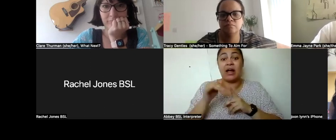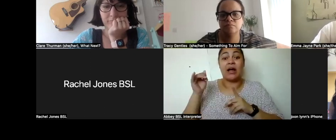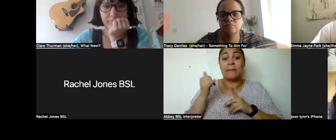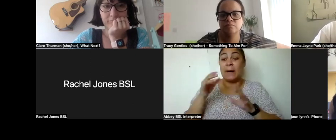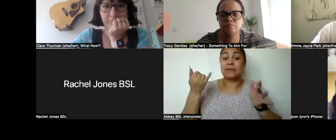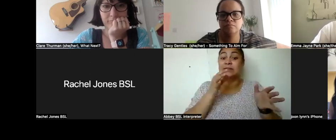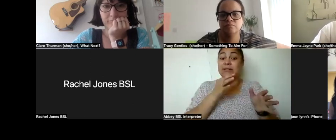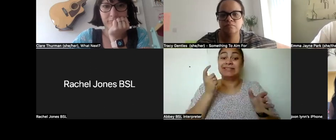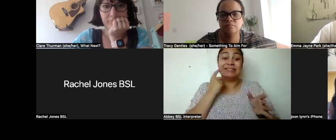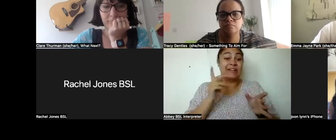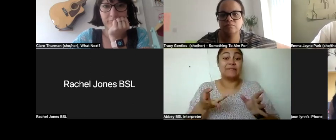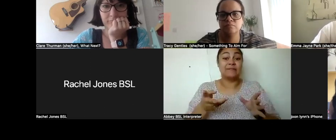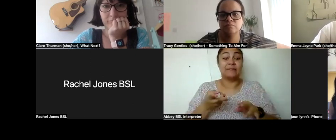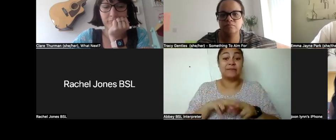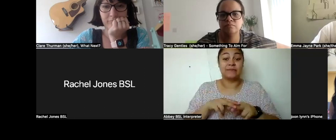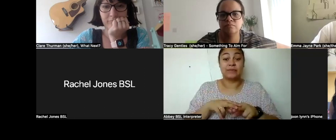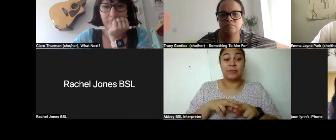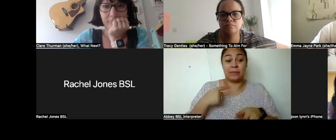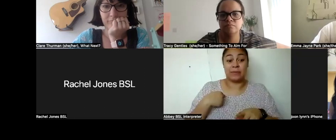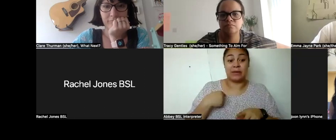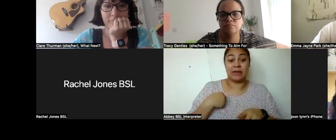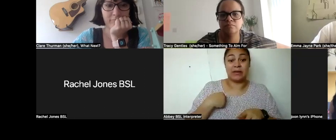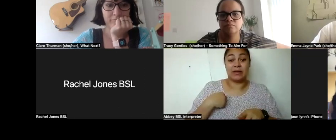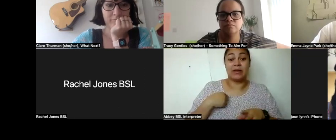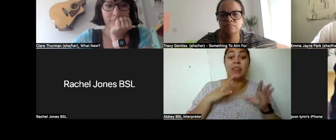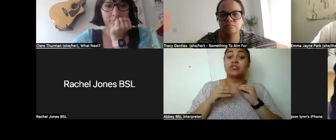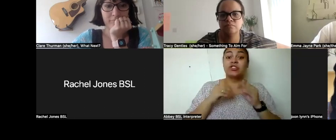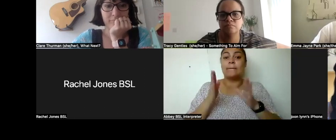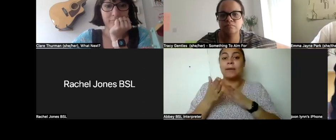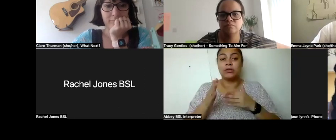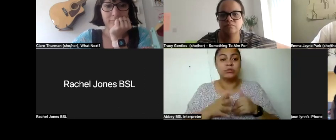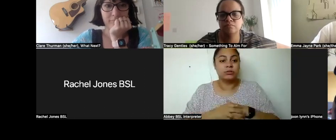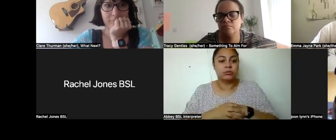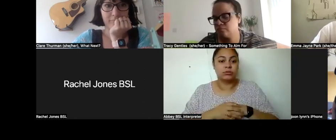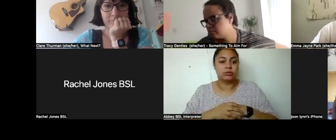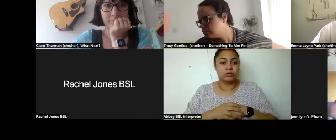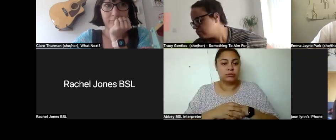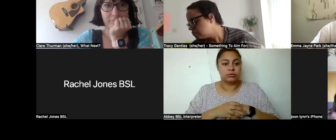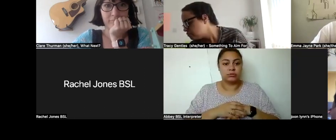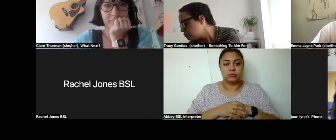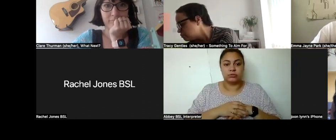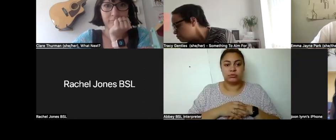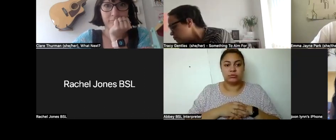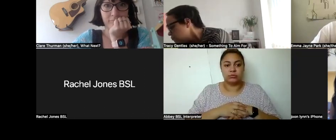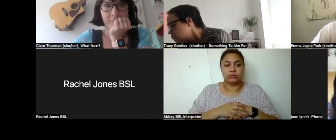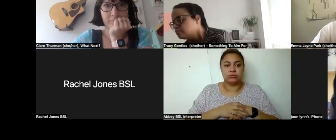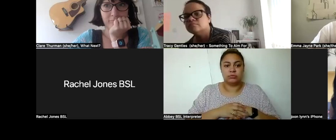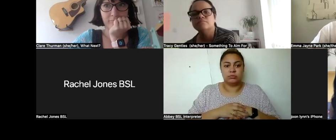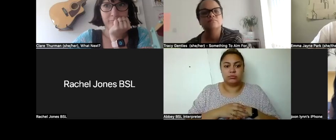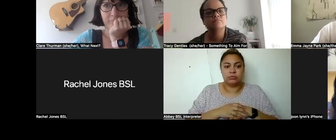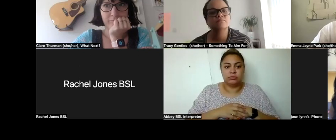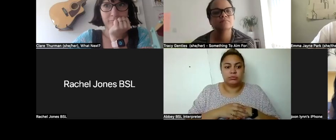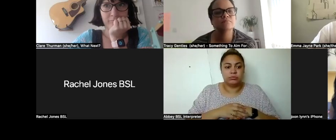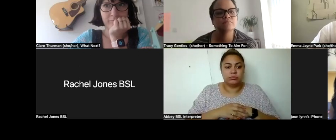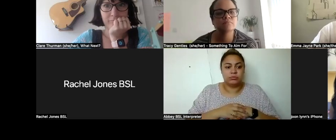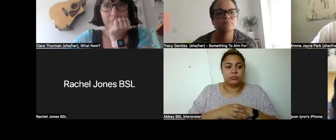easier for you to look through the chat box. Thanks, Joon-Lynn. I don't see